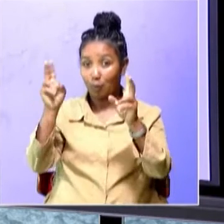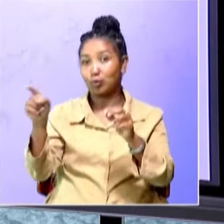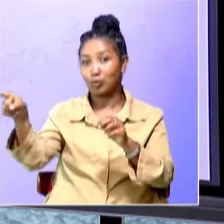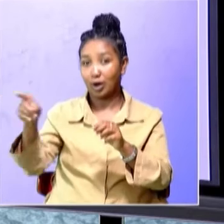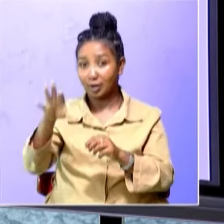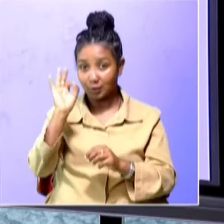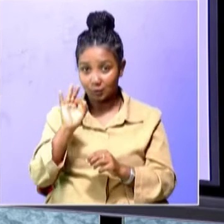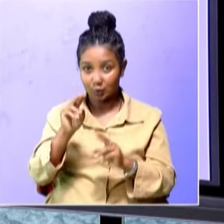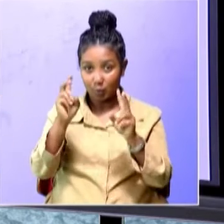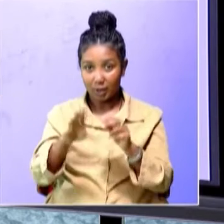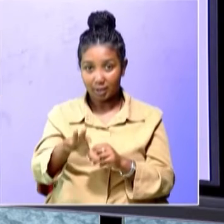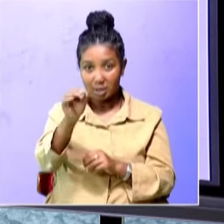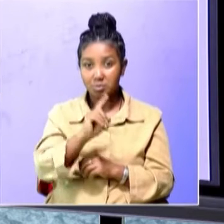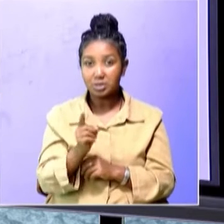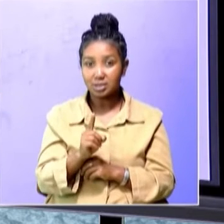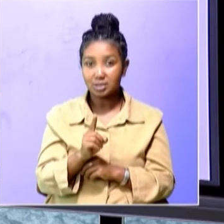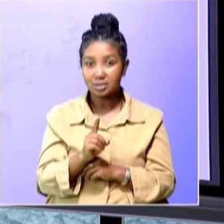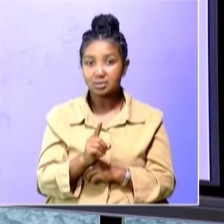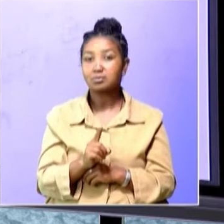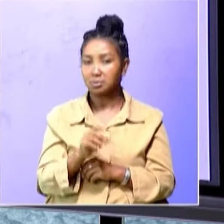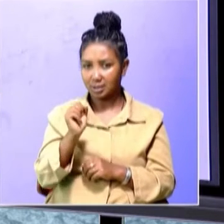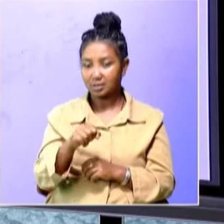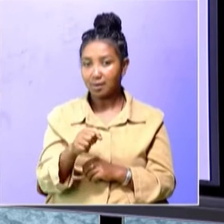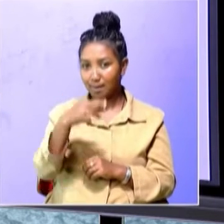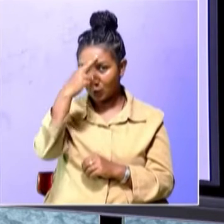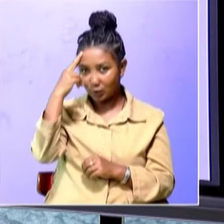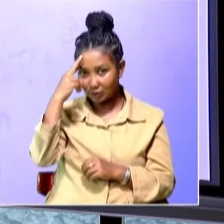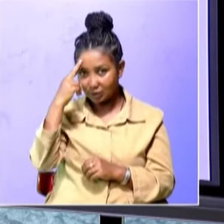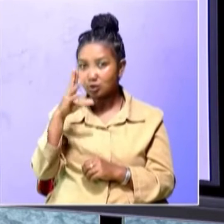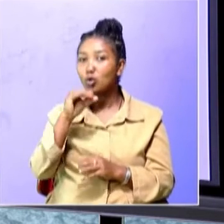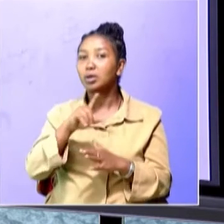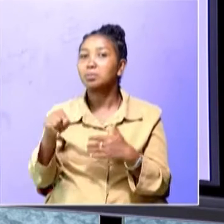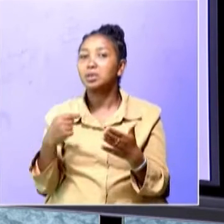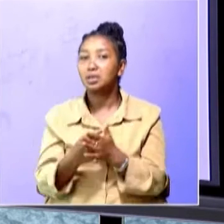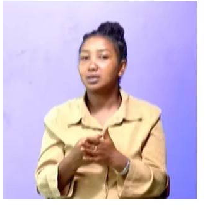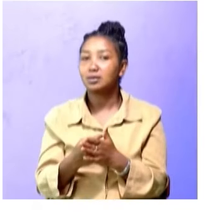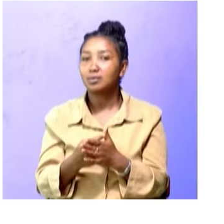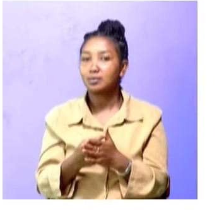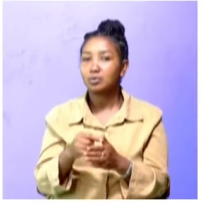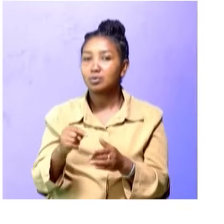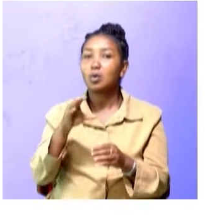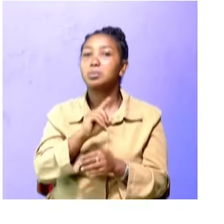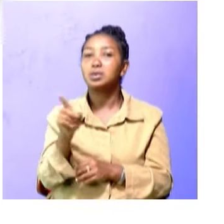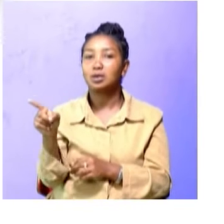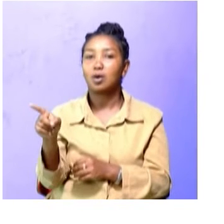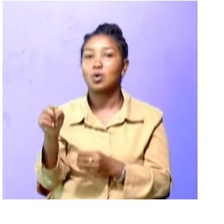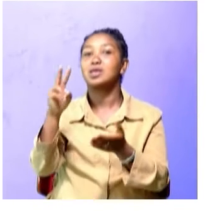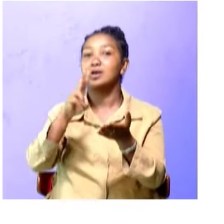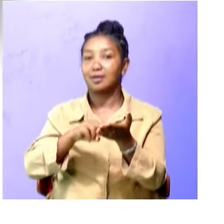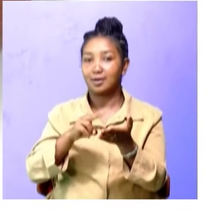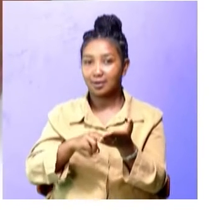paragraph from this sentence? Yes, we do. Because it's talking about what? It's talking about